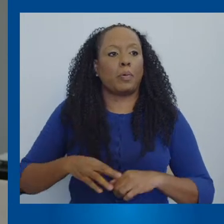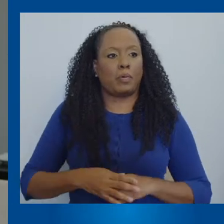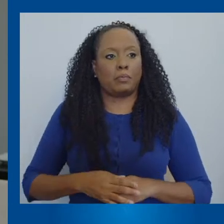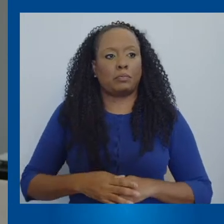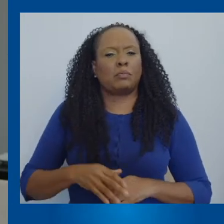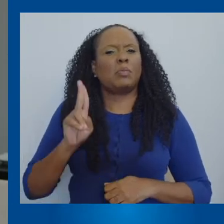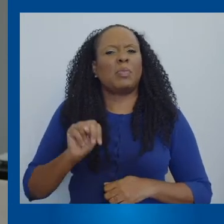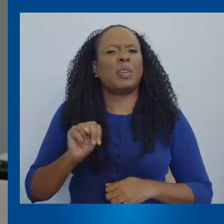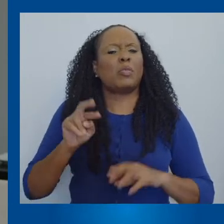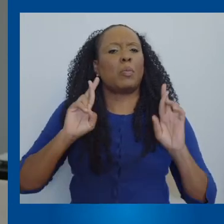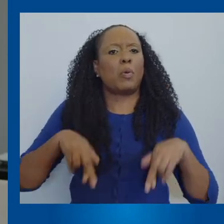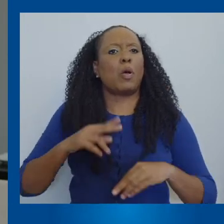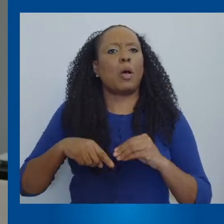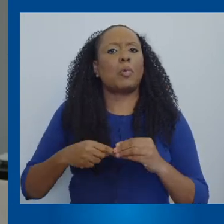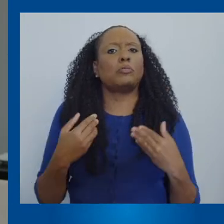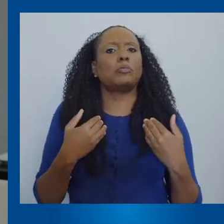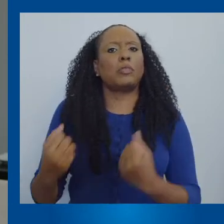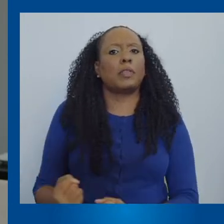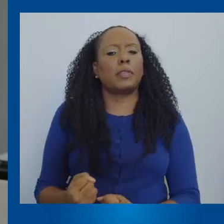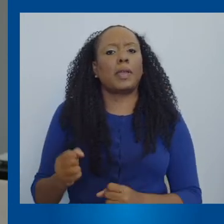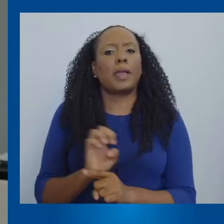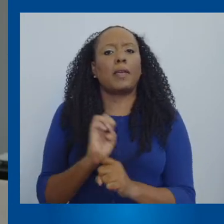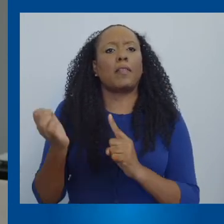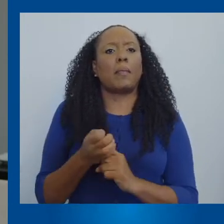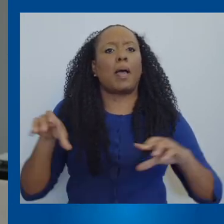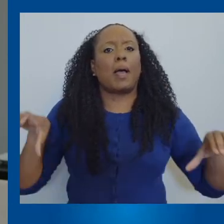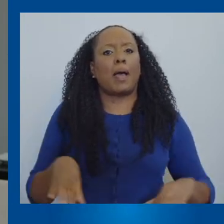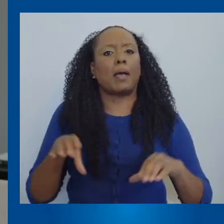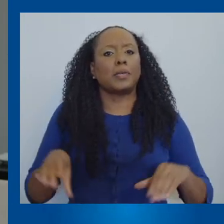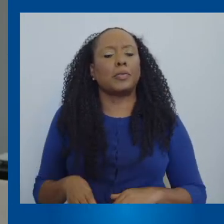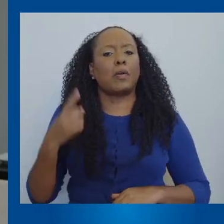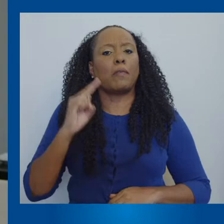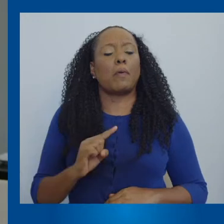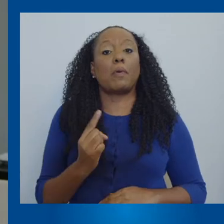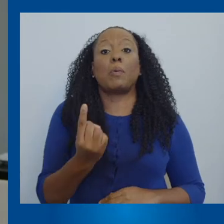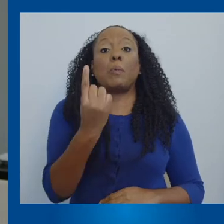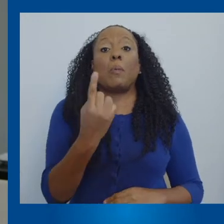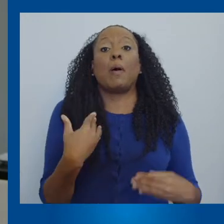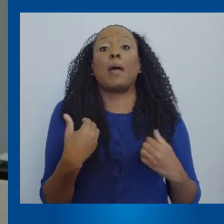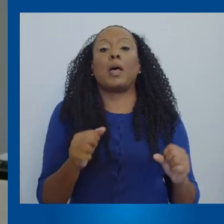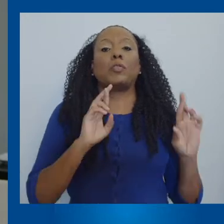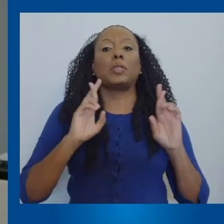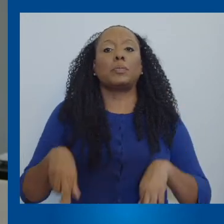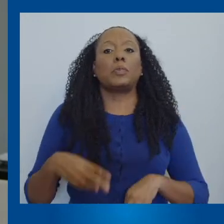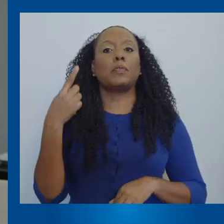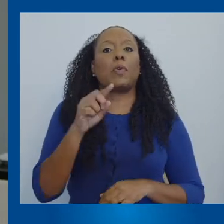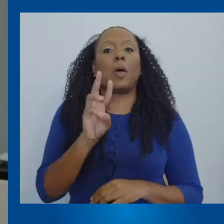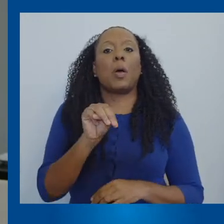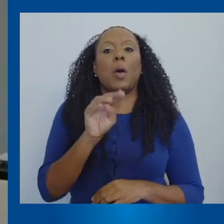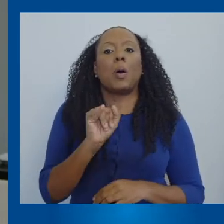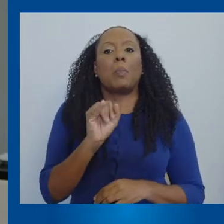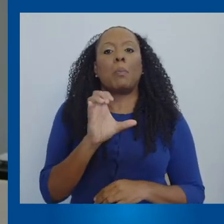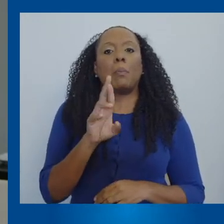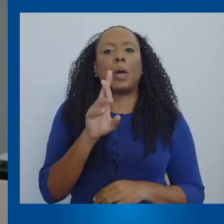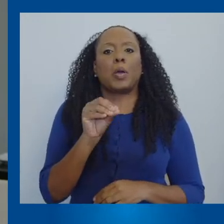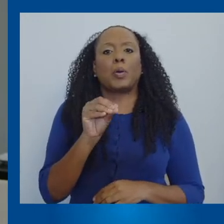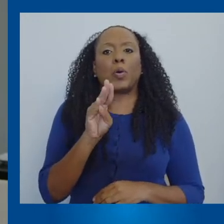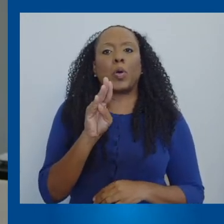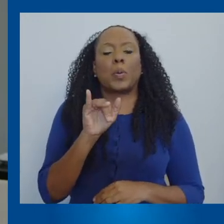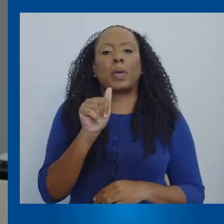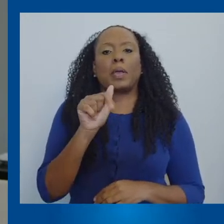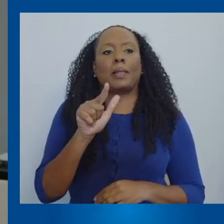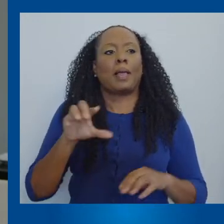Superbugs, Strengthening Environmental Action in the One Health Response to Antimicrobial Resistance. My name is Carlos Gomez del